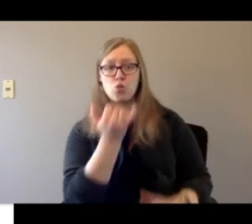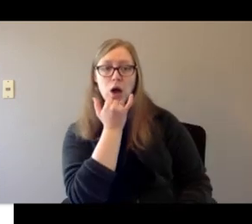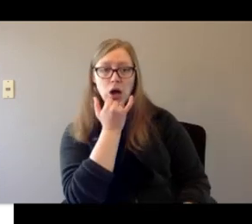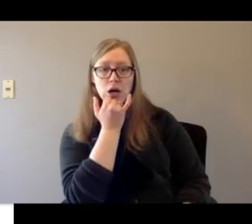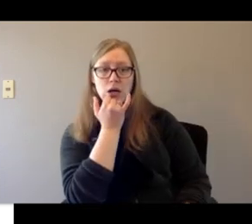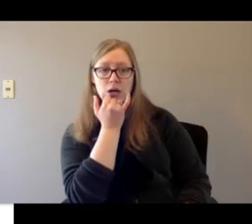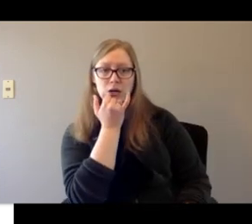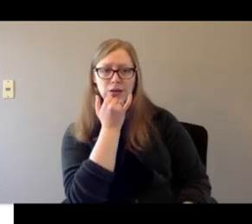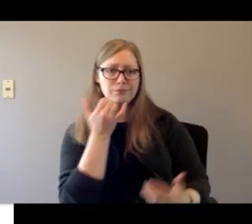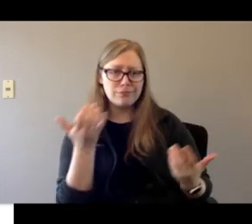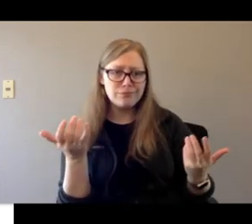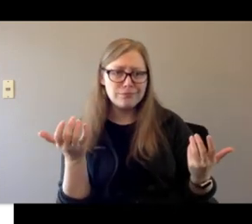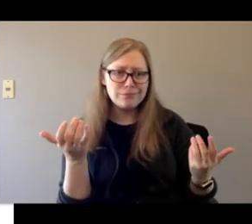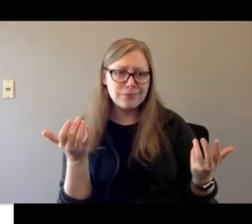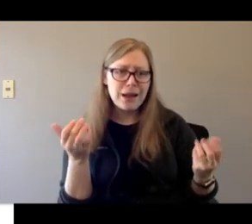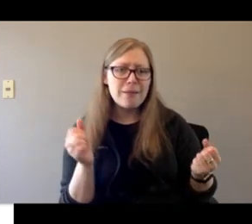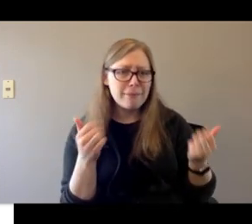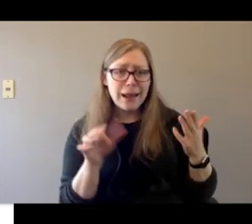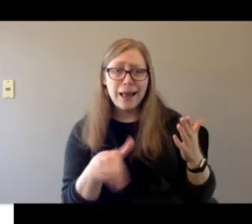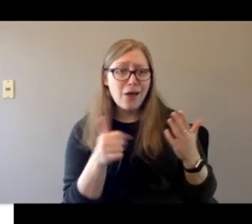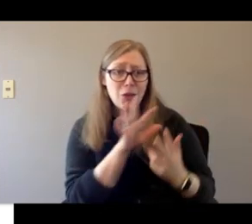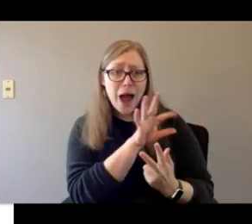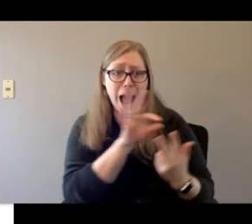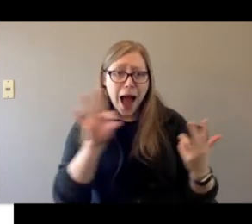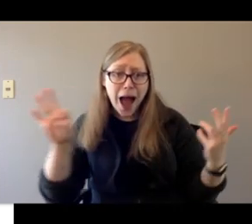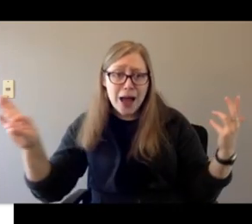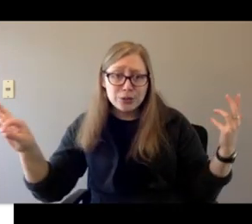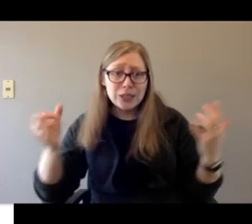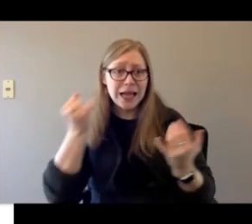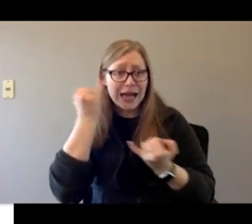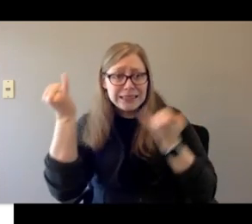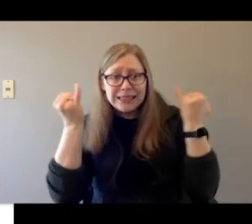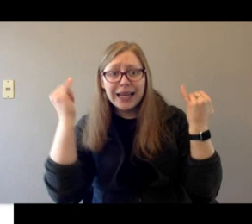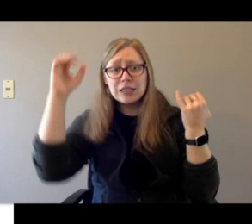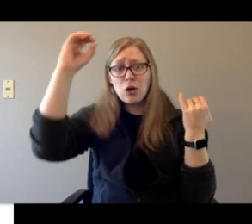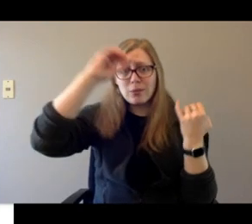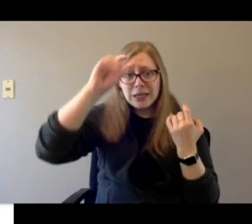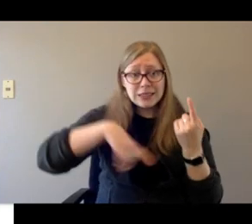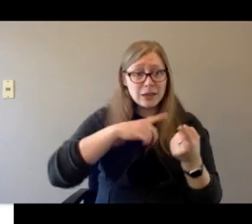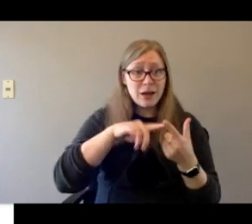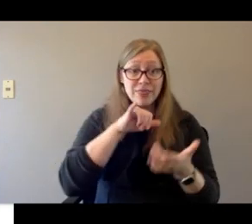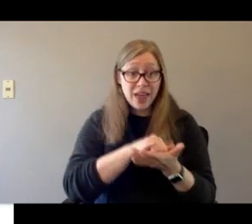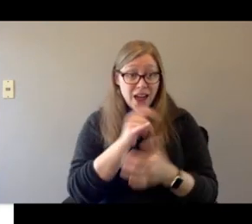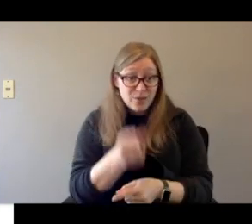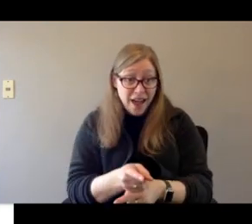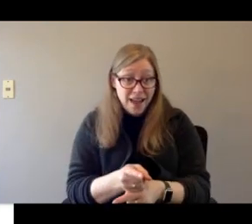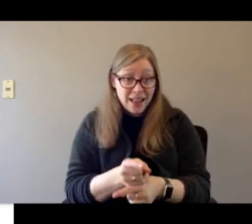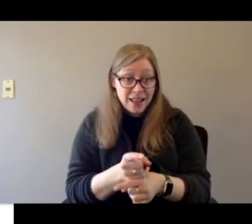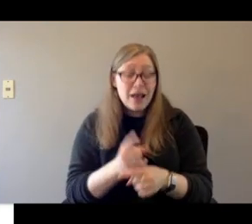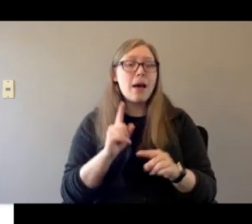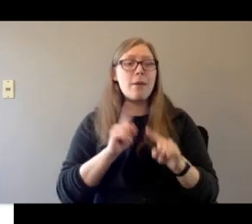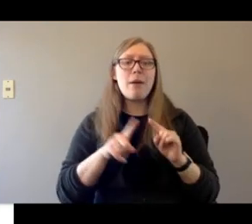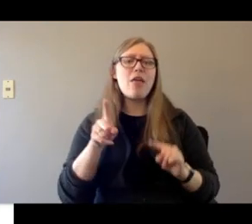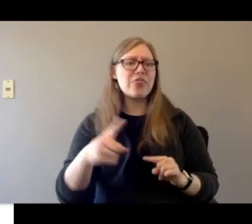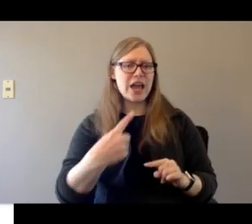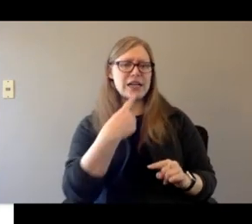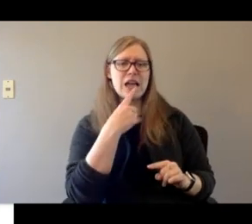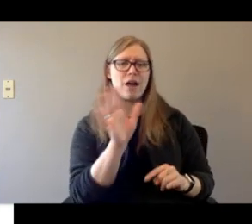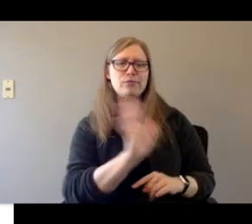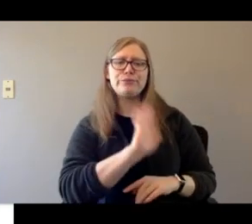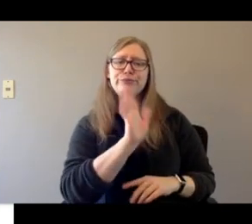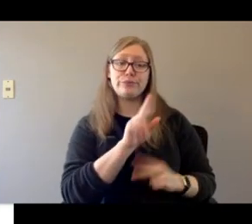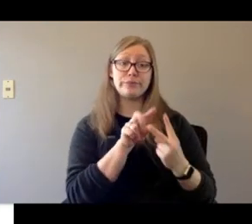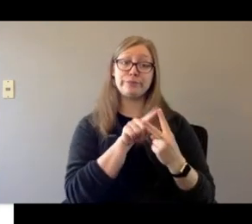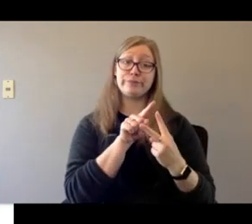other options here, ideas, opinions about that, but they're arguing that it's either you